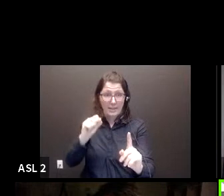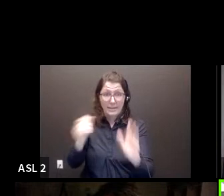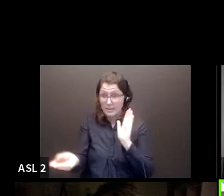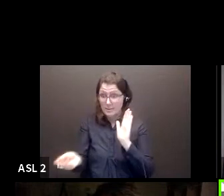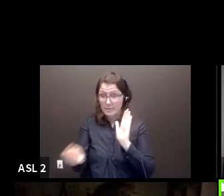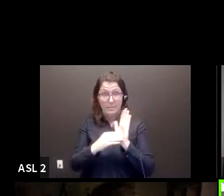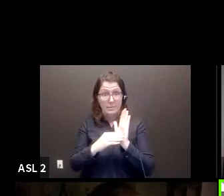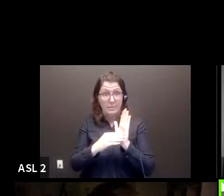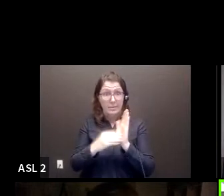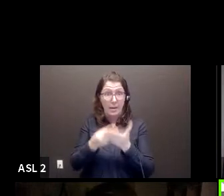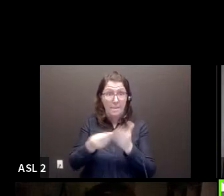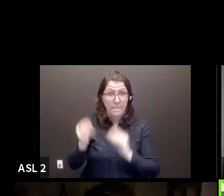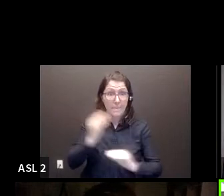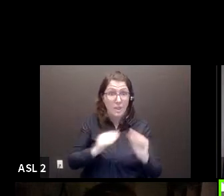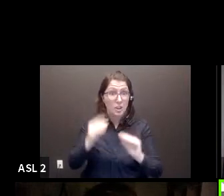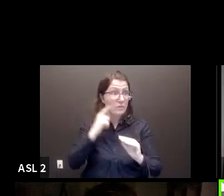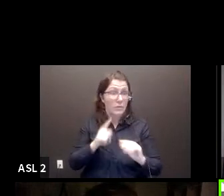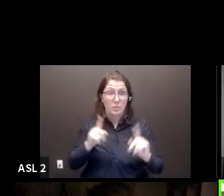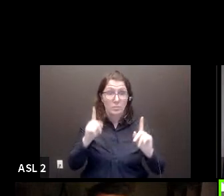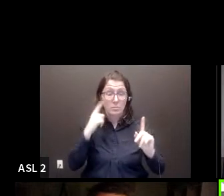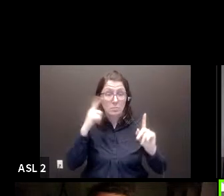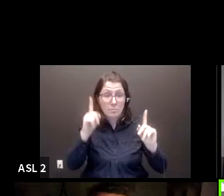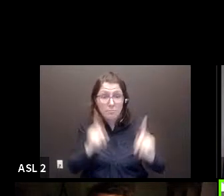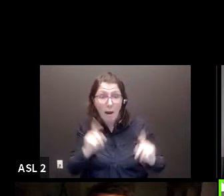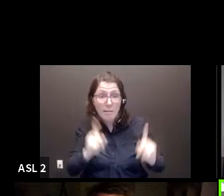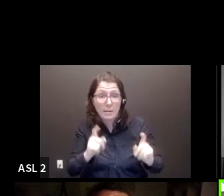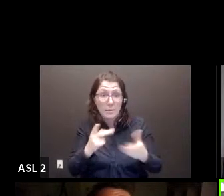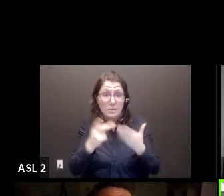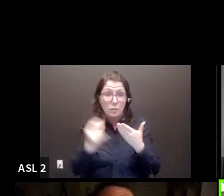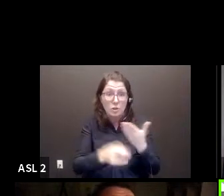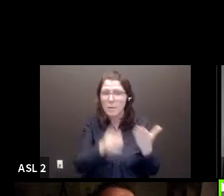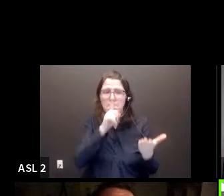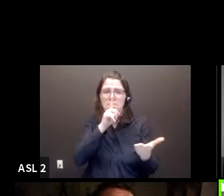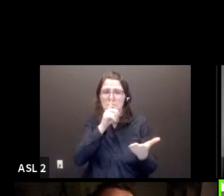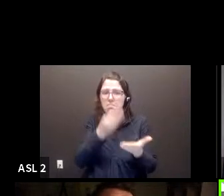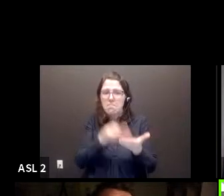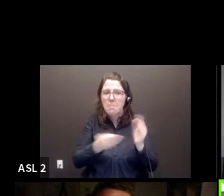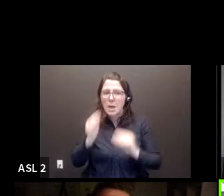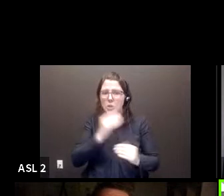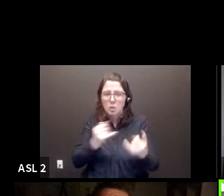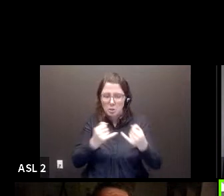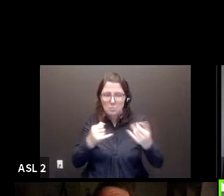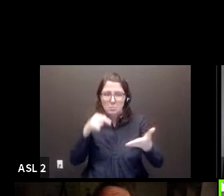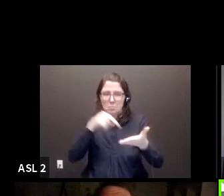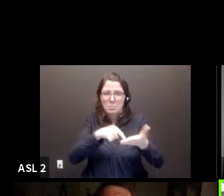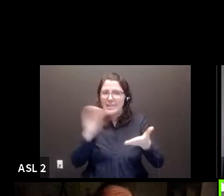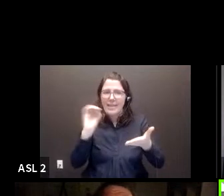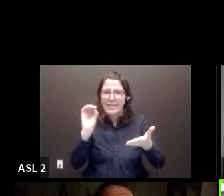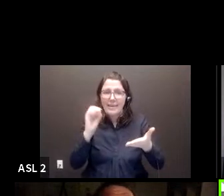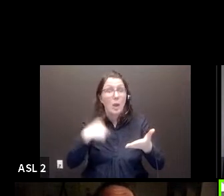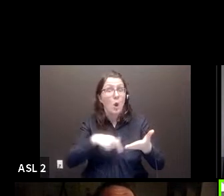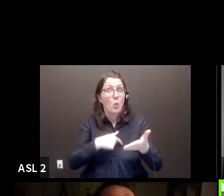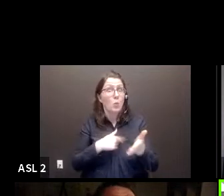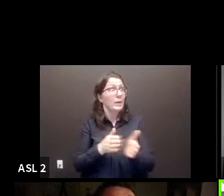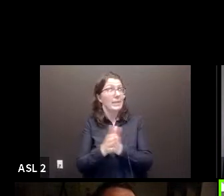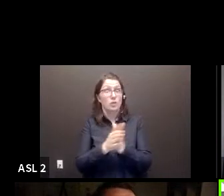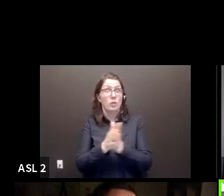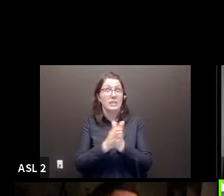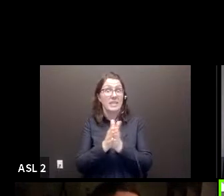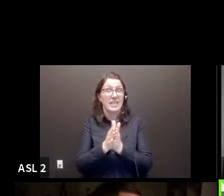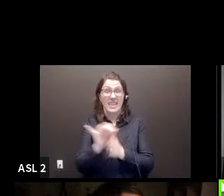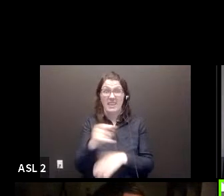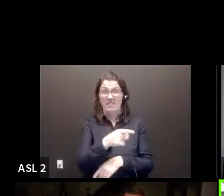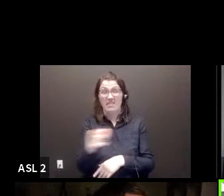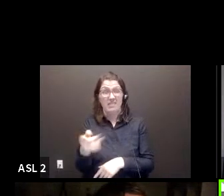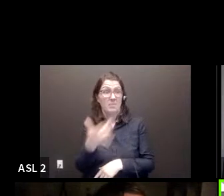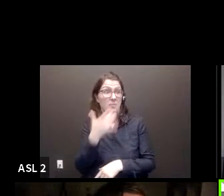pilot project in the market we are very interested in doing a pilot project or whatever we want to call it if pilot is not a good word a